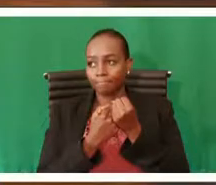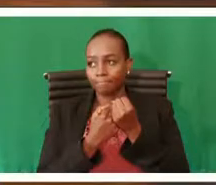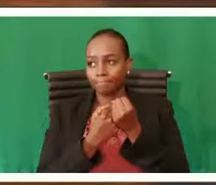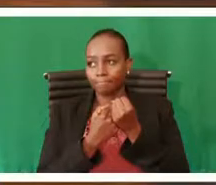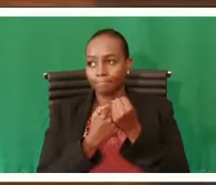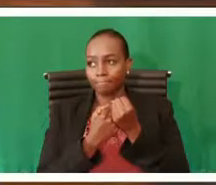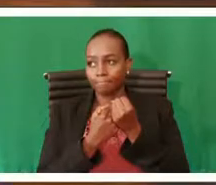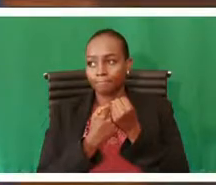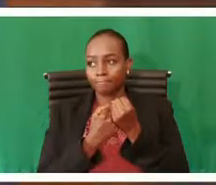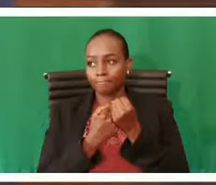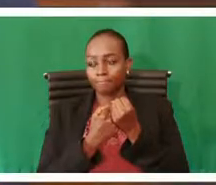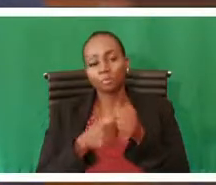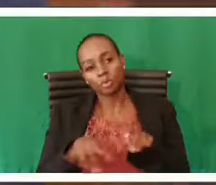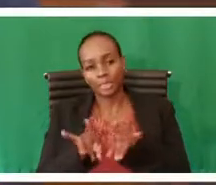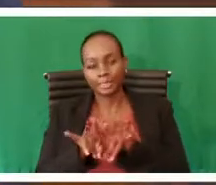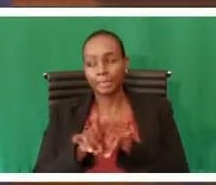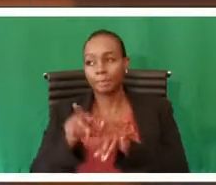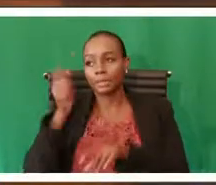And the speaker.